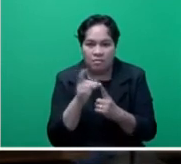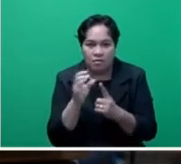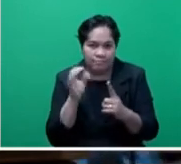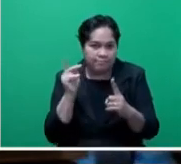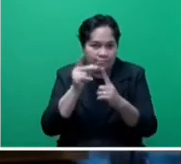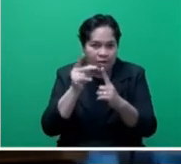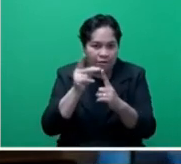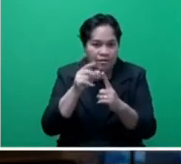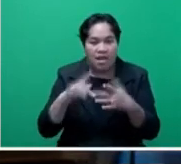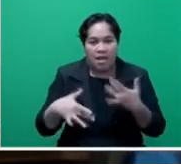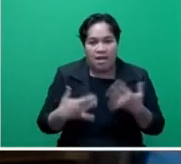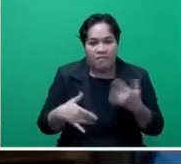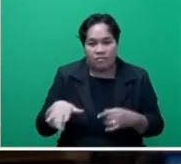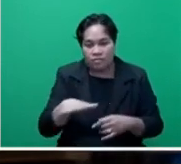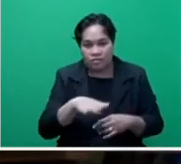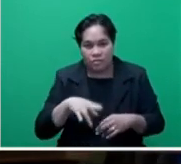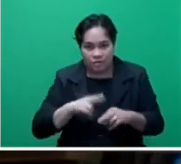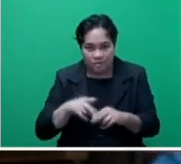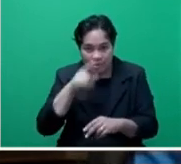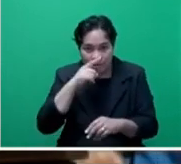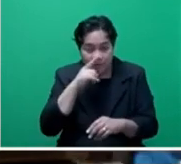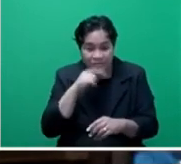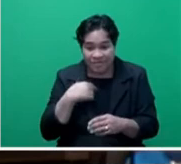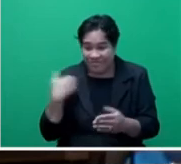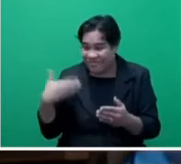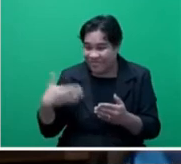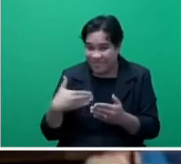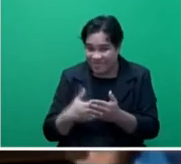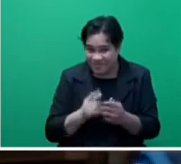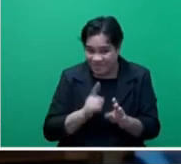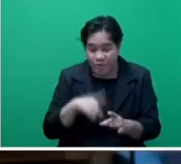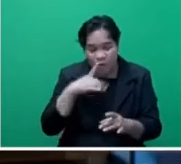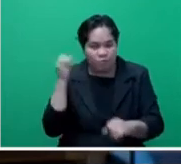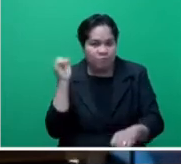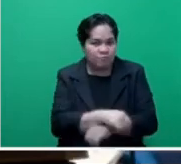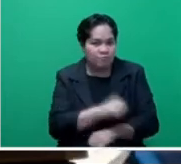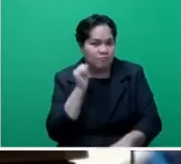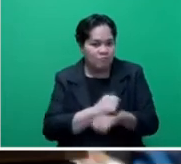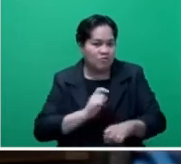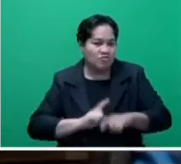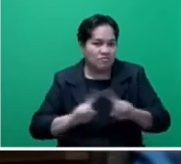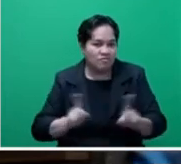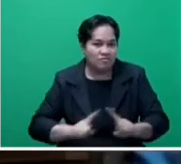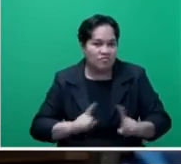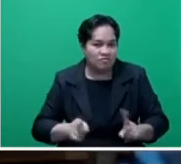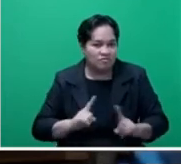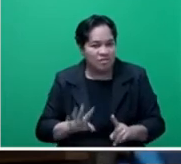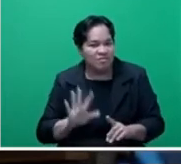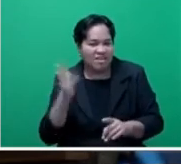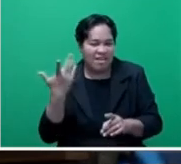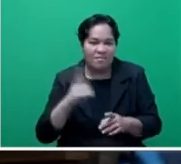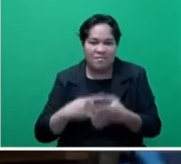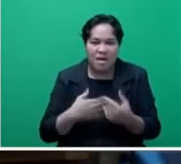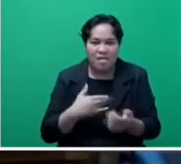We, over the past few years, have strengthened our ability to overcome any crisis through developments, modernization,